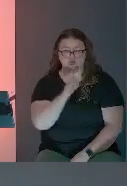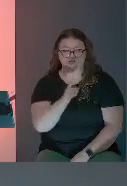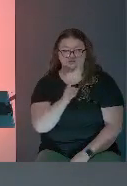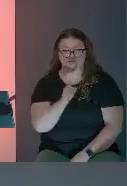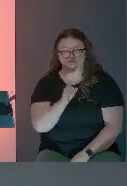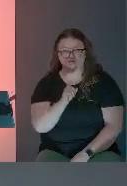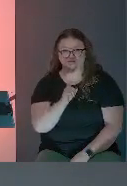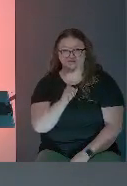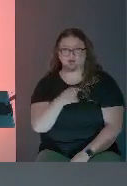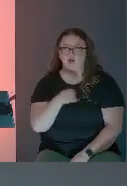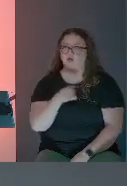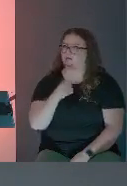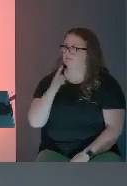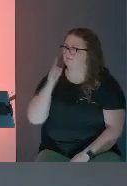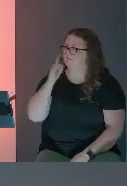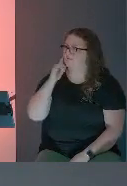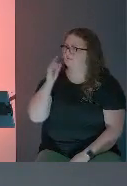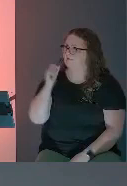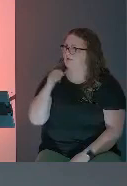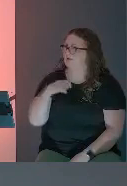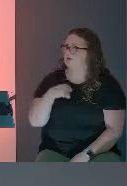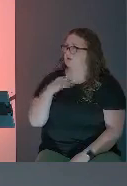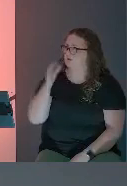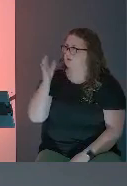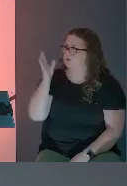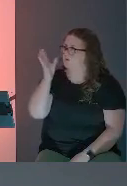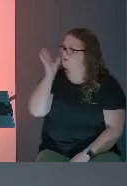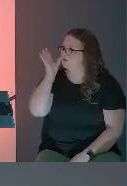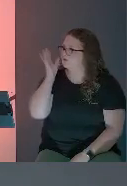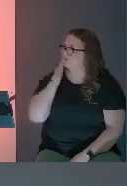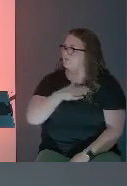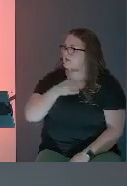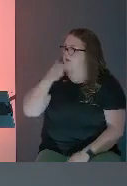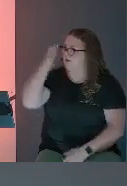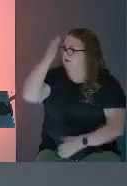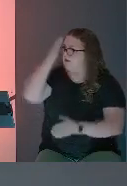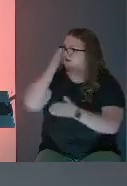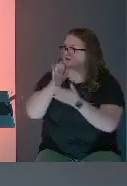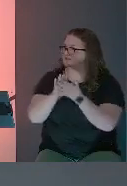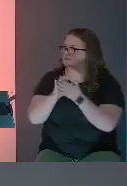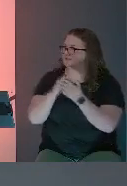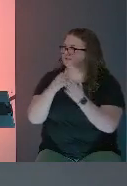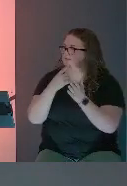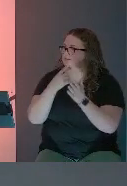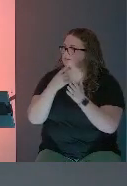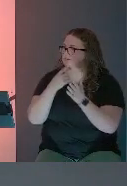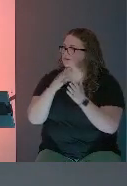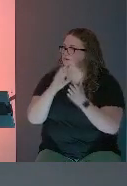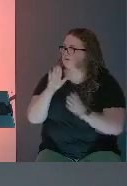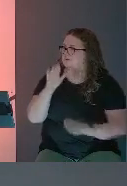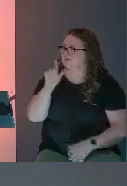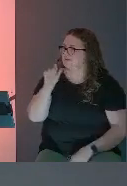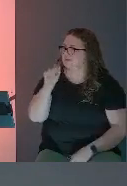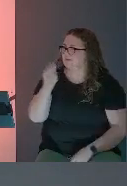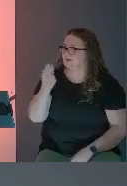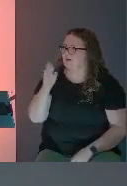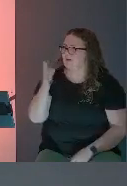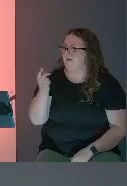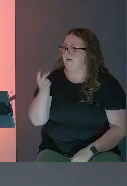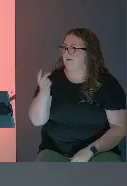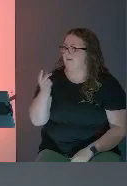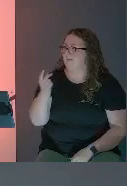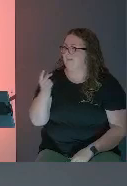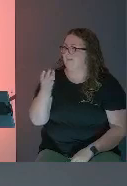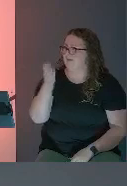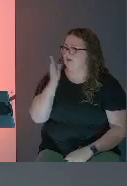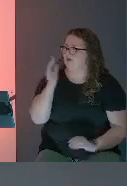I think he said that because I think I heard my husband telling his lab that God had taught him all this stuff.